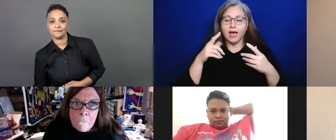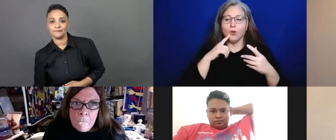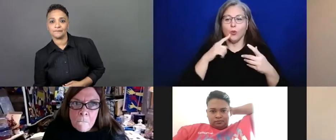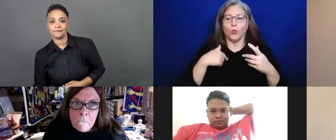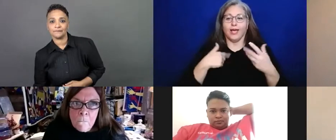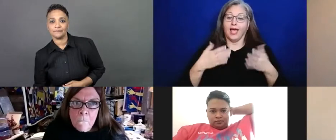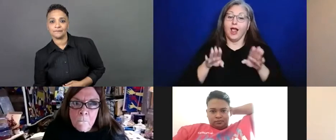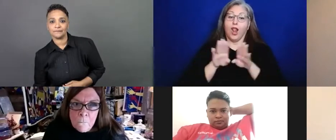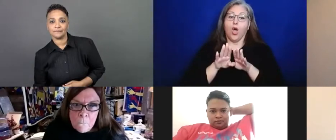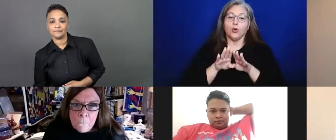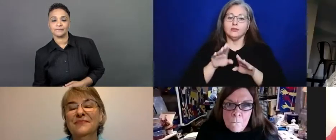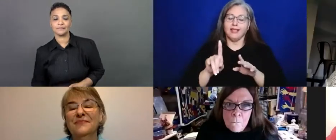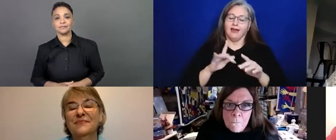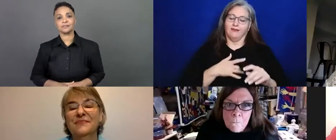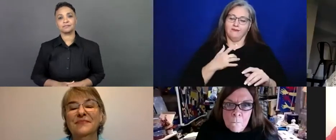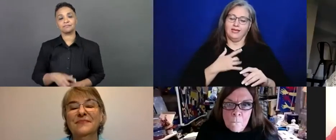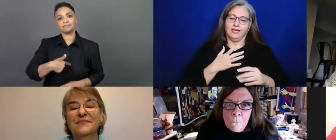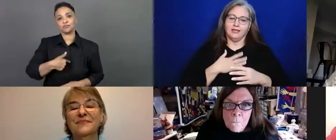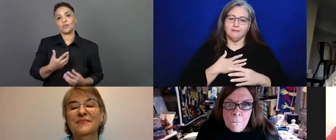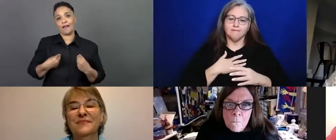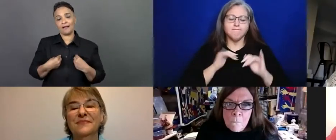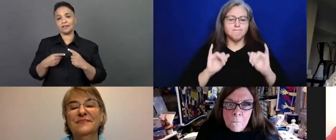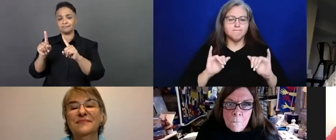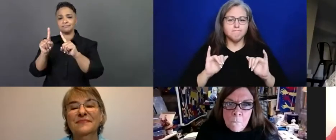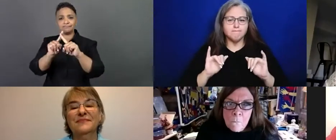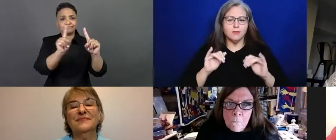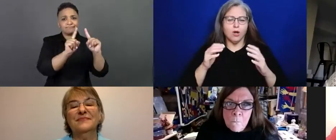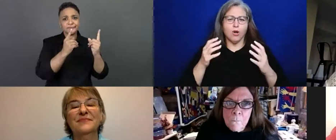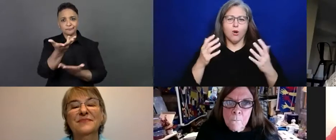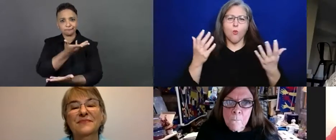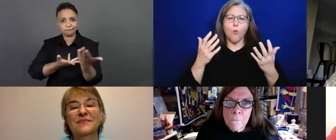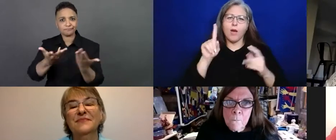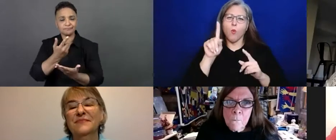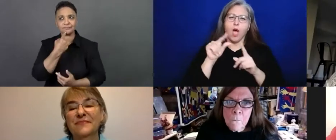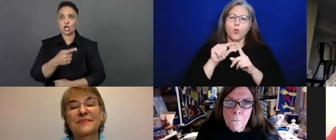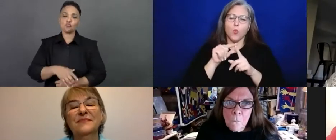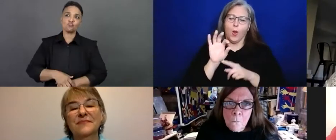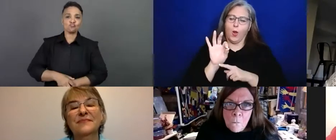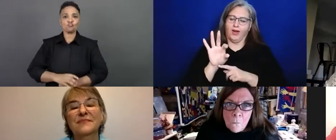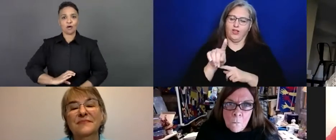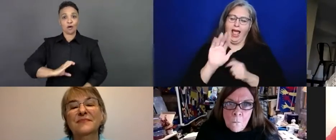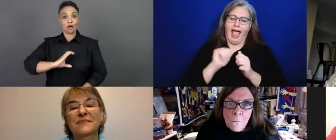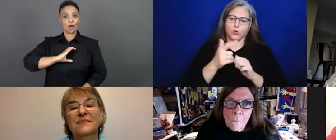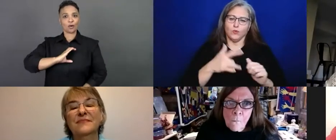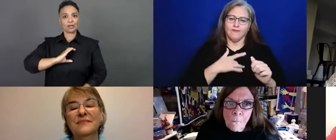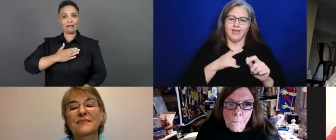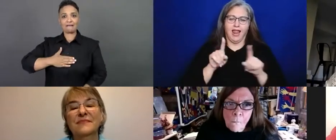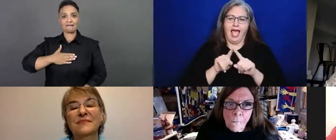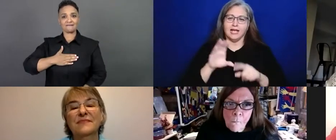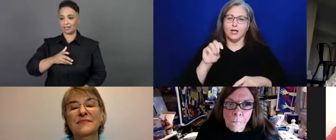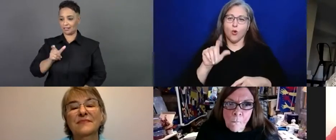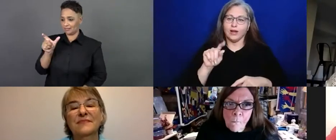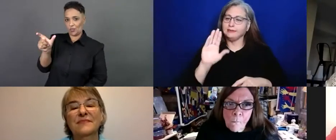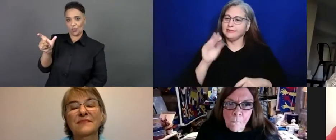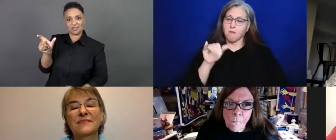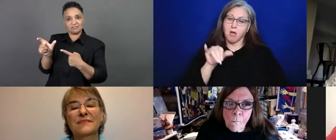with, you know, the sentiment of like, what word would you have for the feeling of being a CODA? And across the